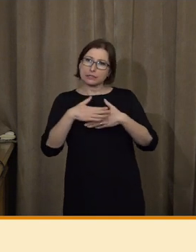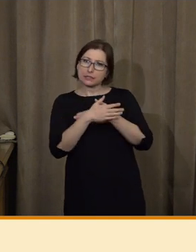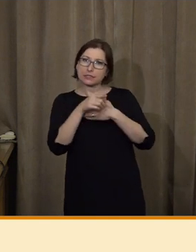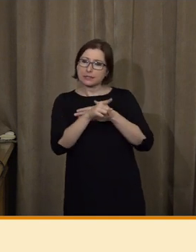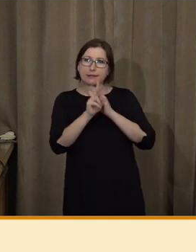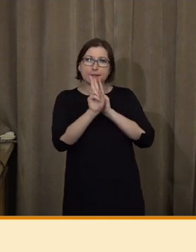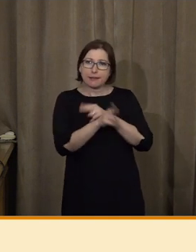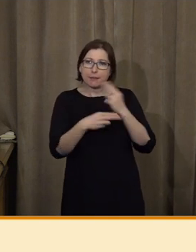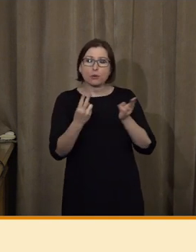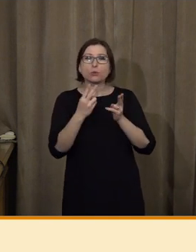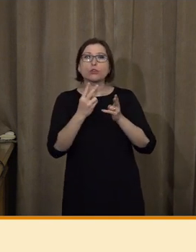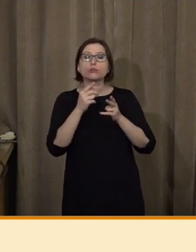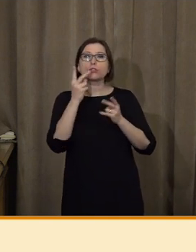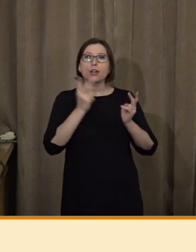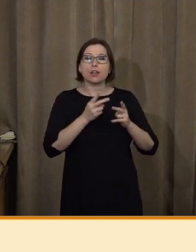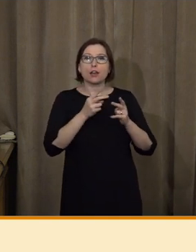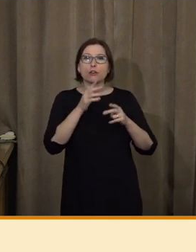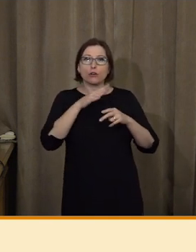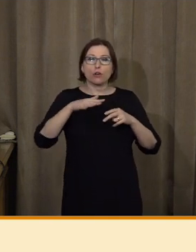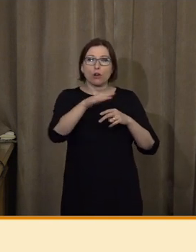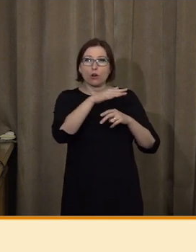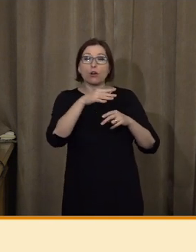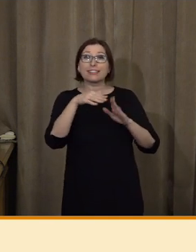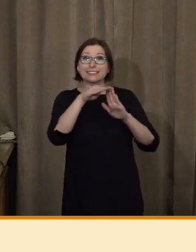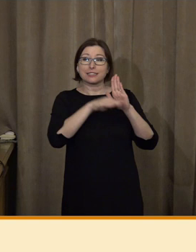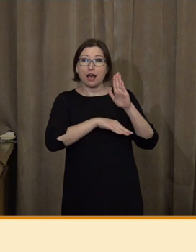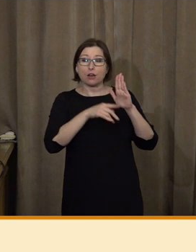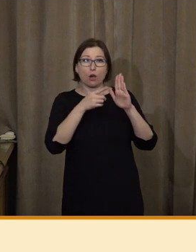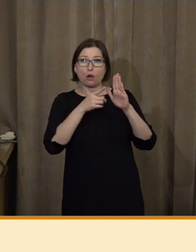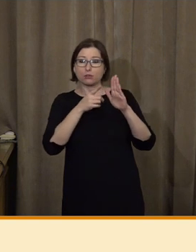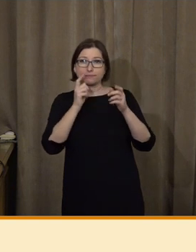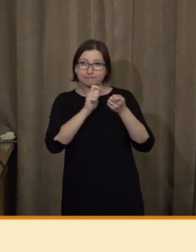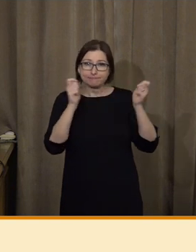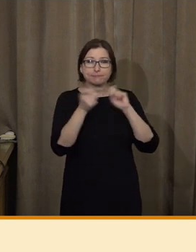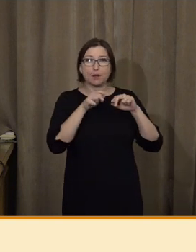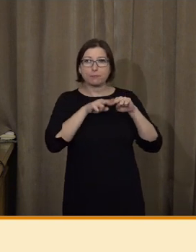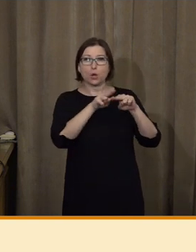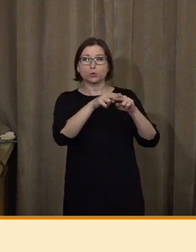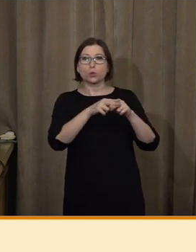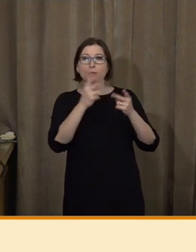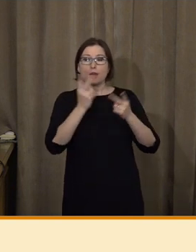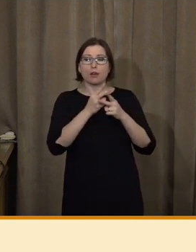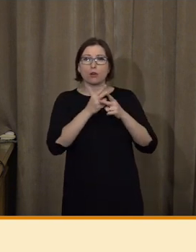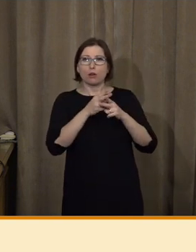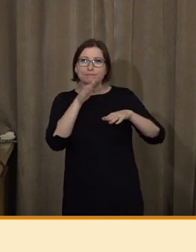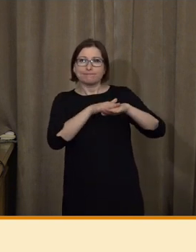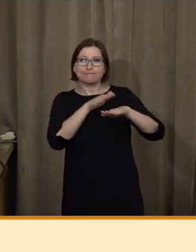že nelze napadnout tento zákon nebo tento postup, který umožňuje